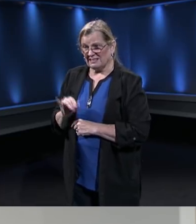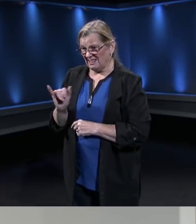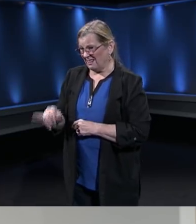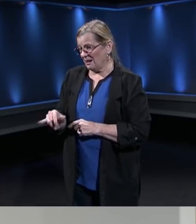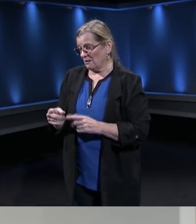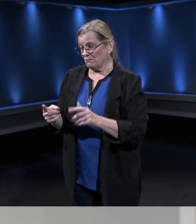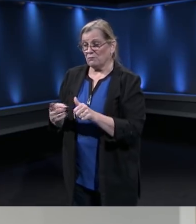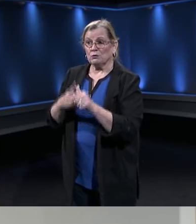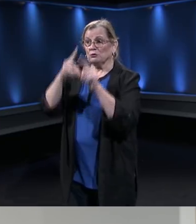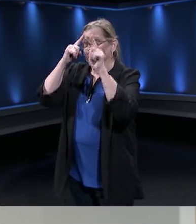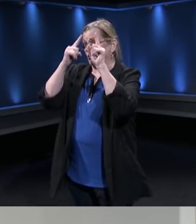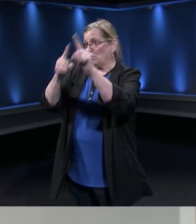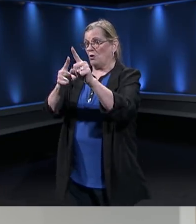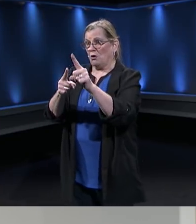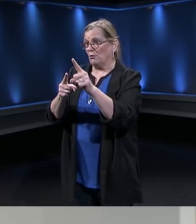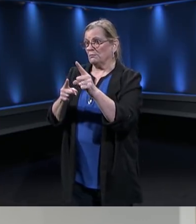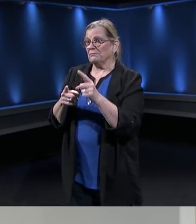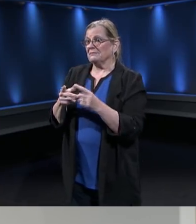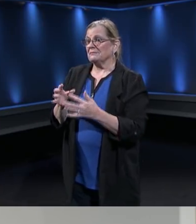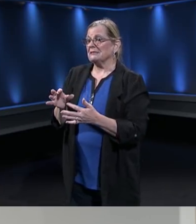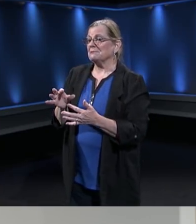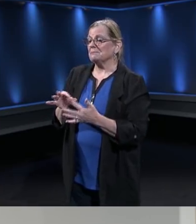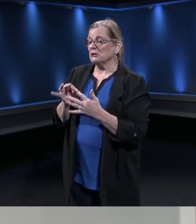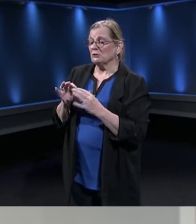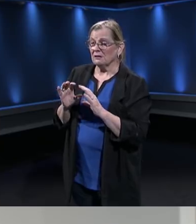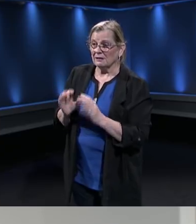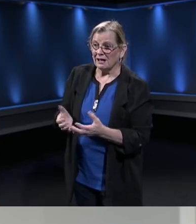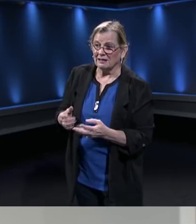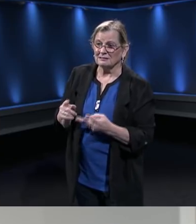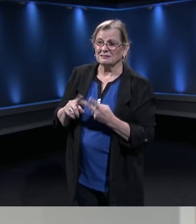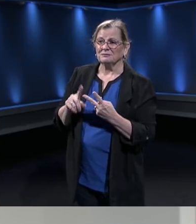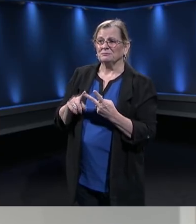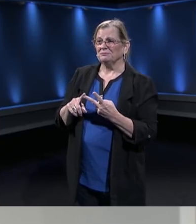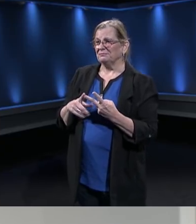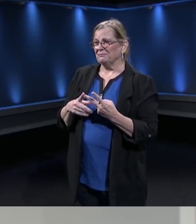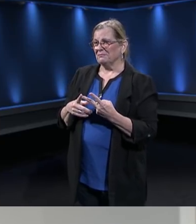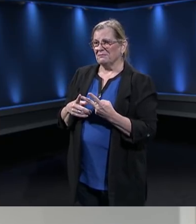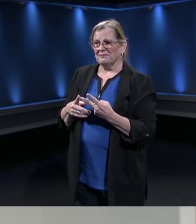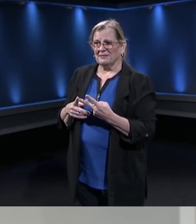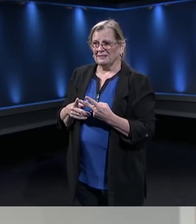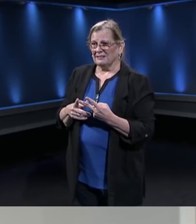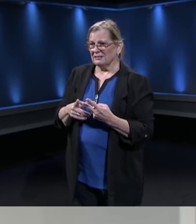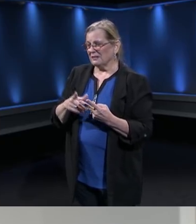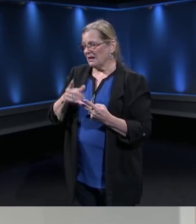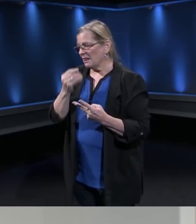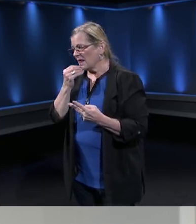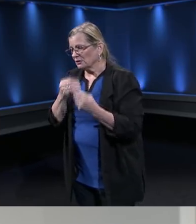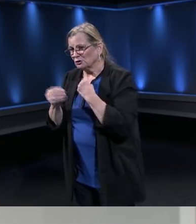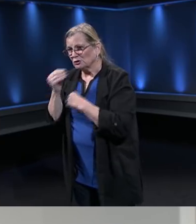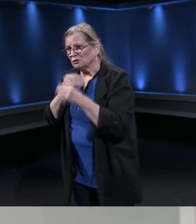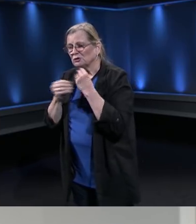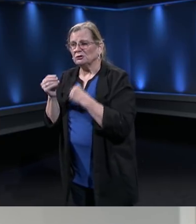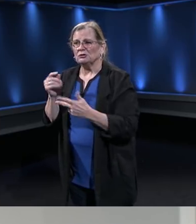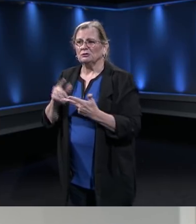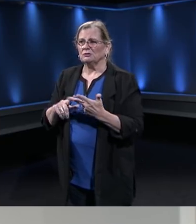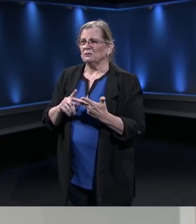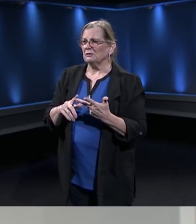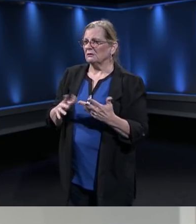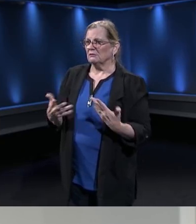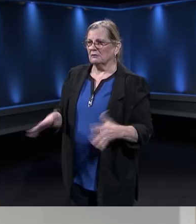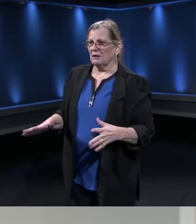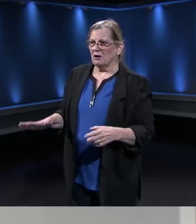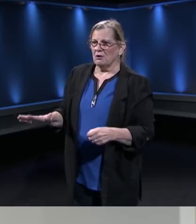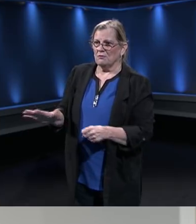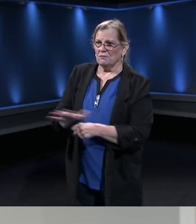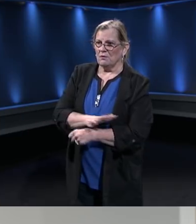access specials, to go to their elective classes, and to attend, especially in middle and high school, their full allotment